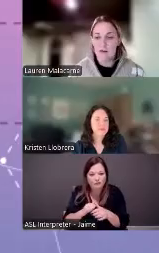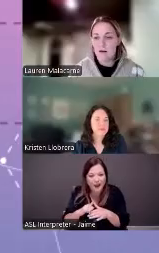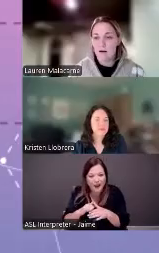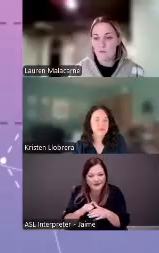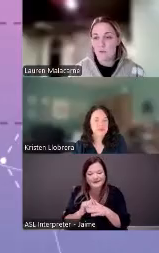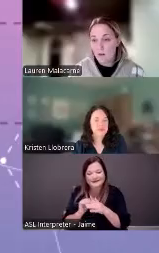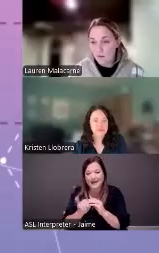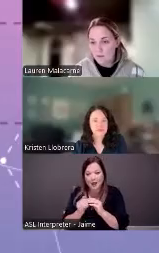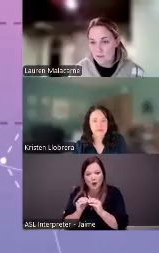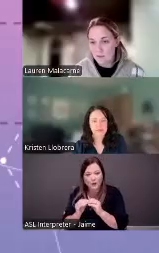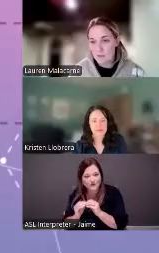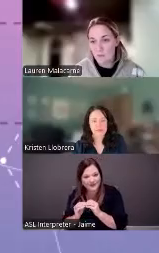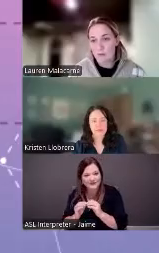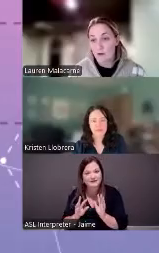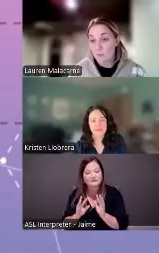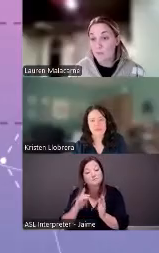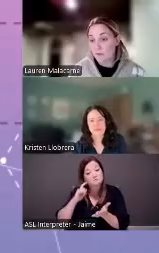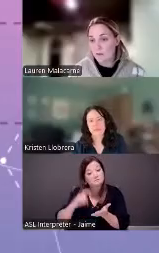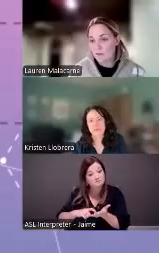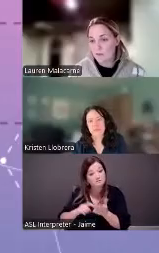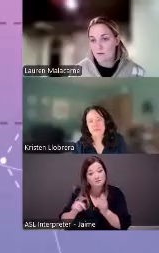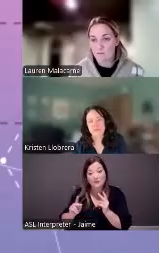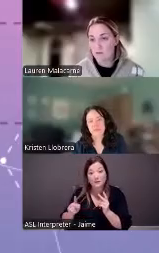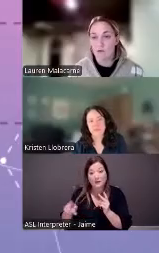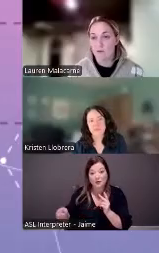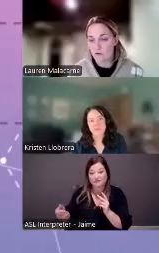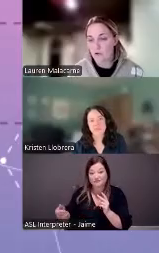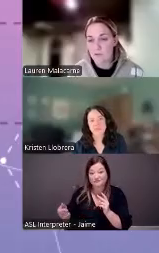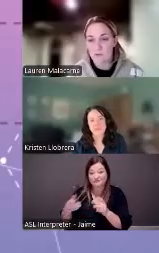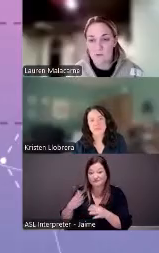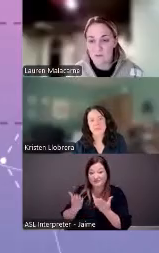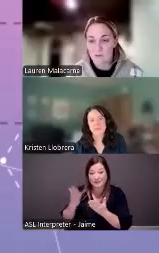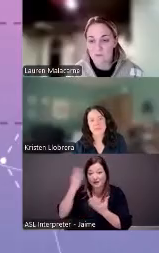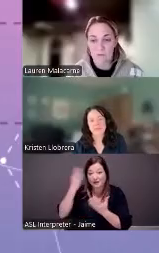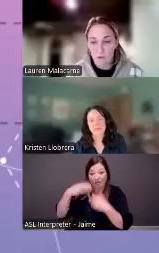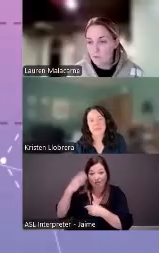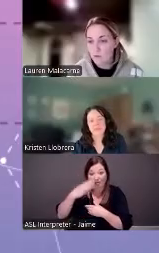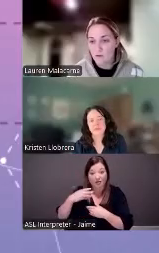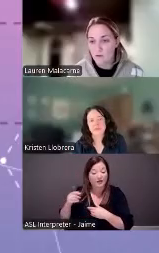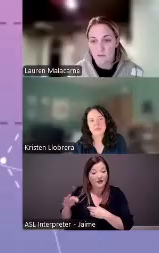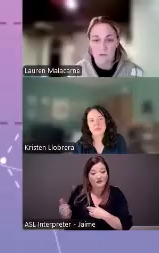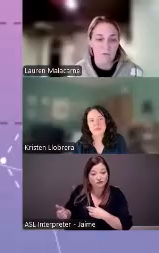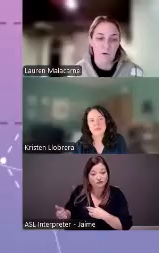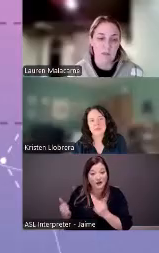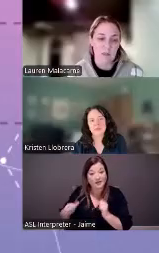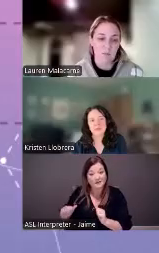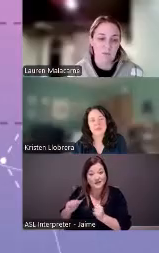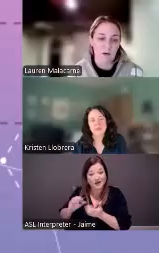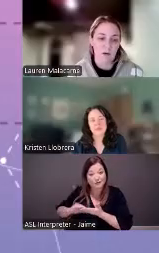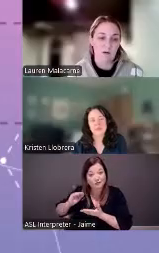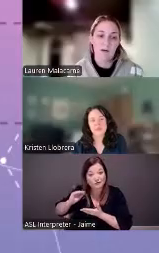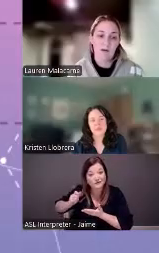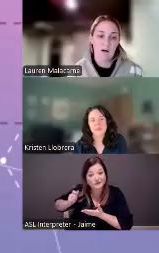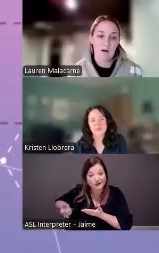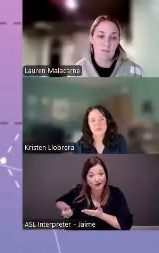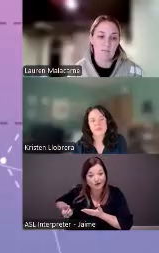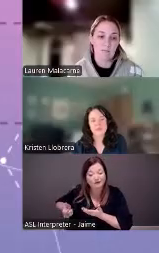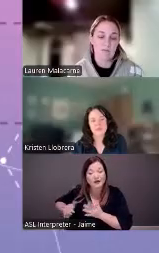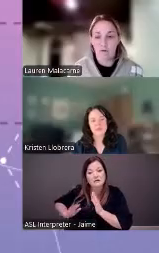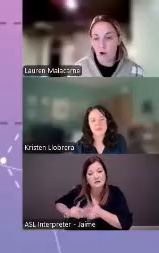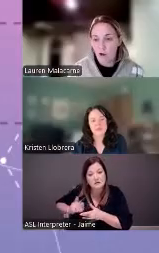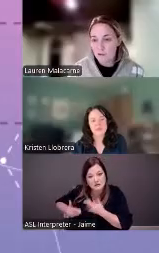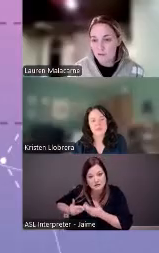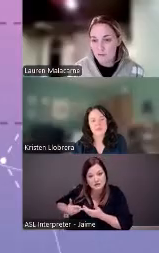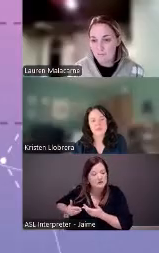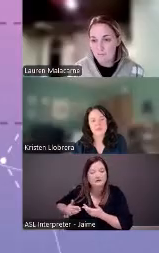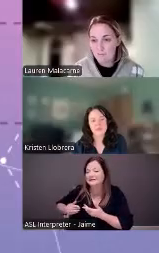that. Recognizing that people may not be realizing, if they're trying to do these skills on their own in a self-learning type of way, if